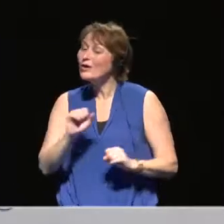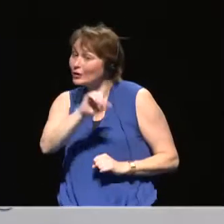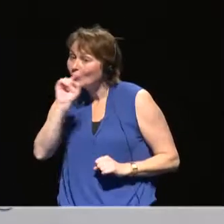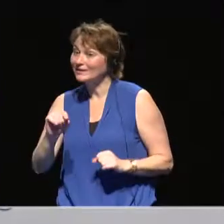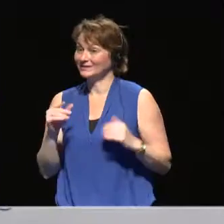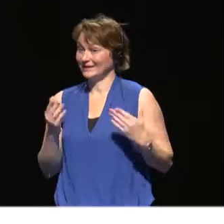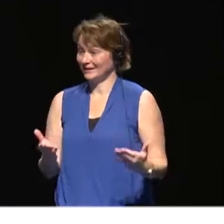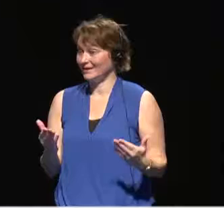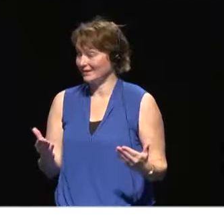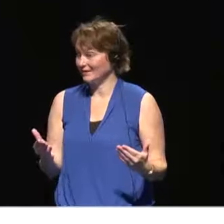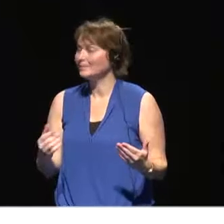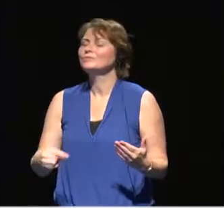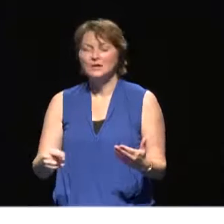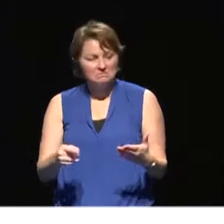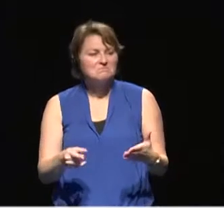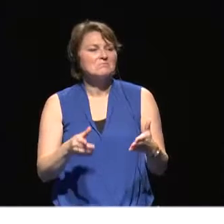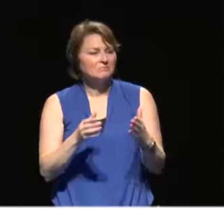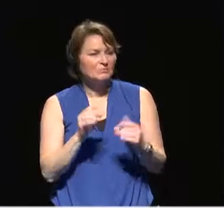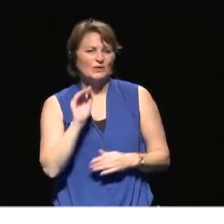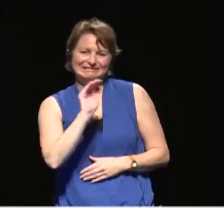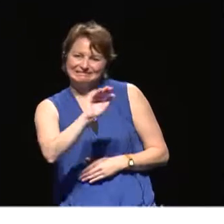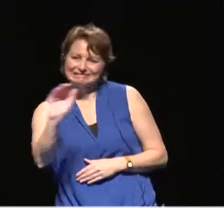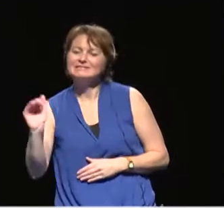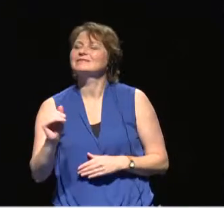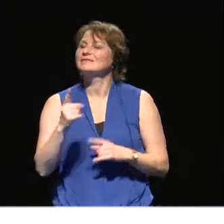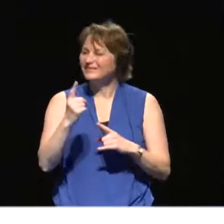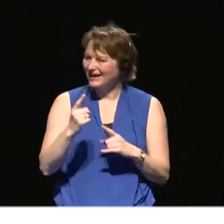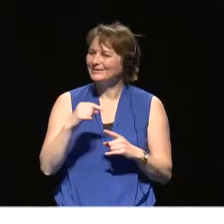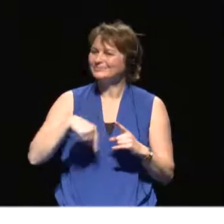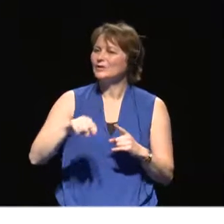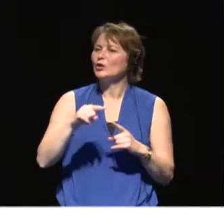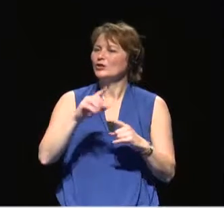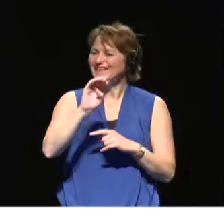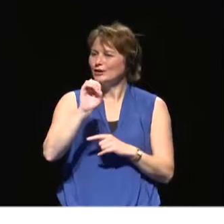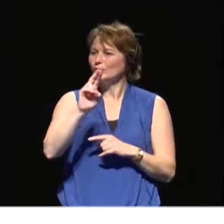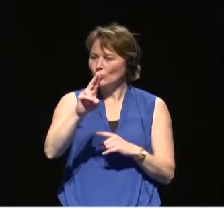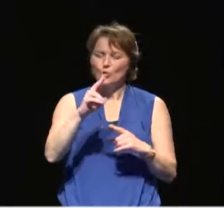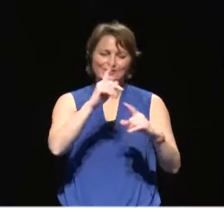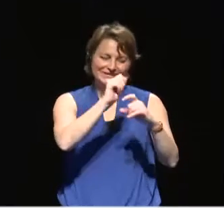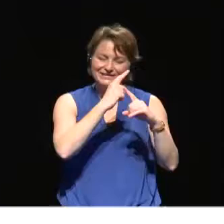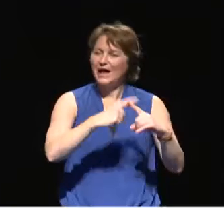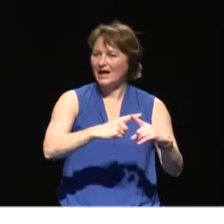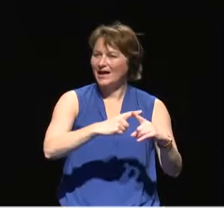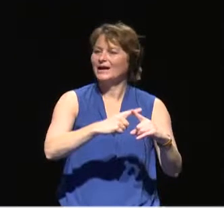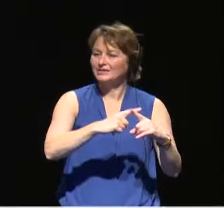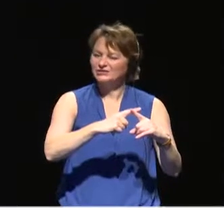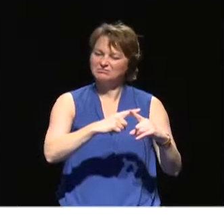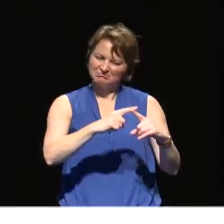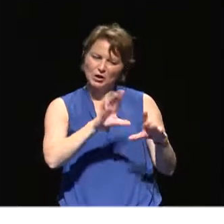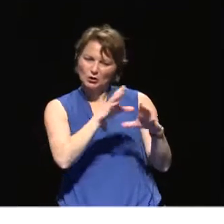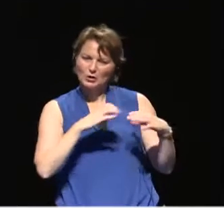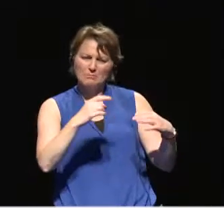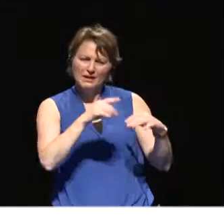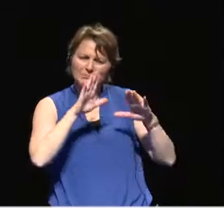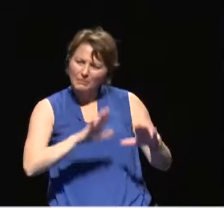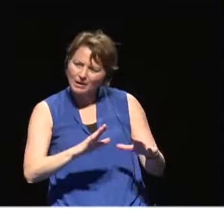ask in the report for the UN Taxation Committee to be transformed into a genuine intergovernmental body equipped